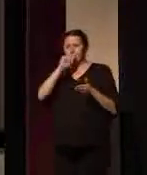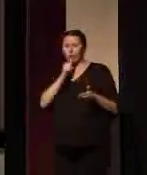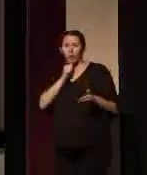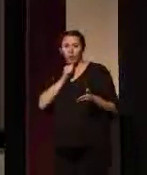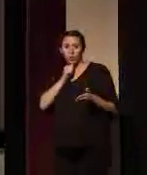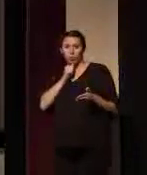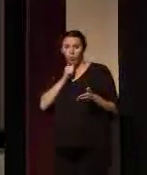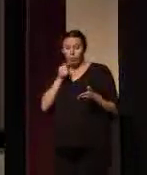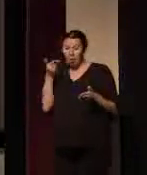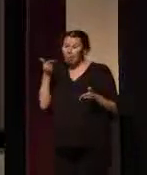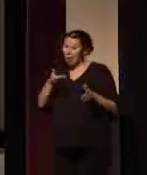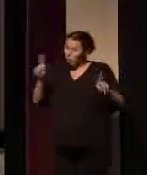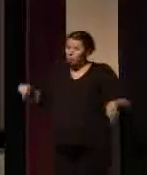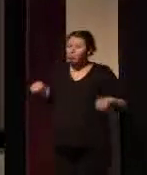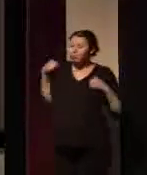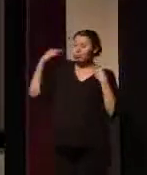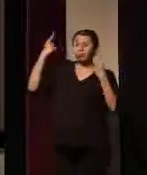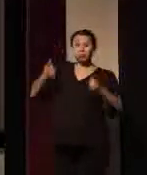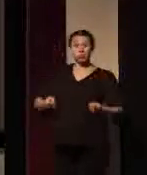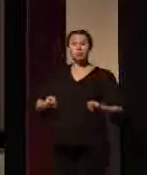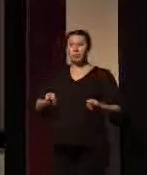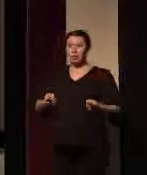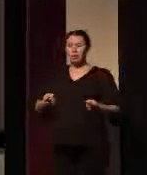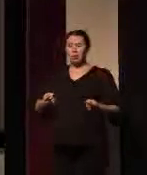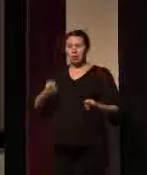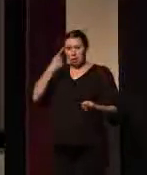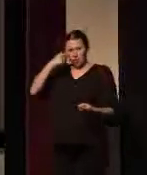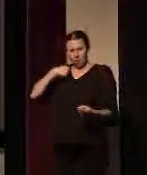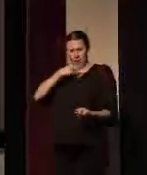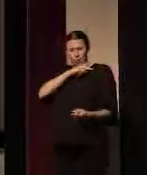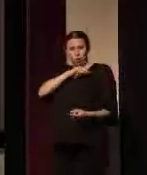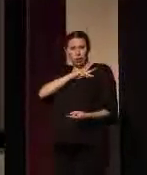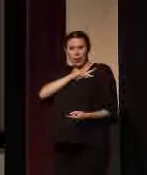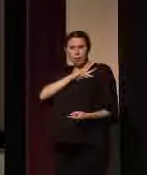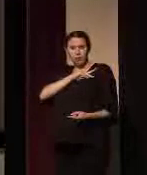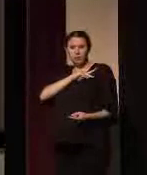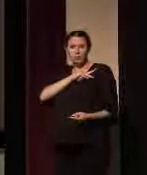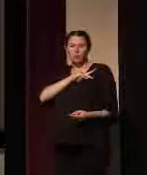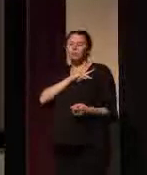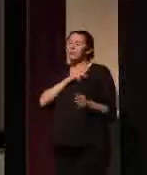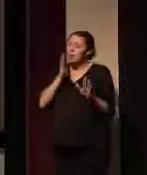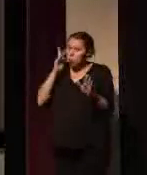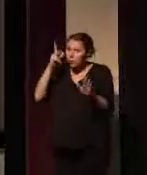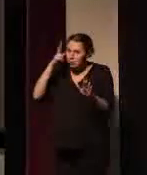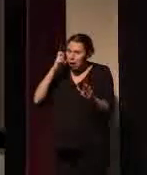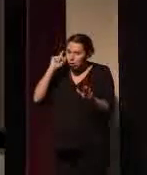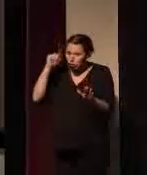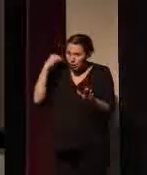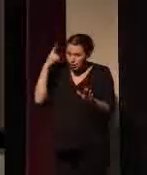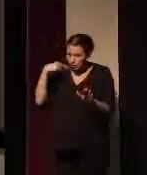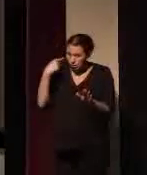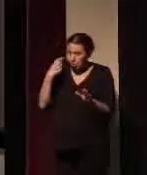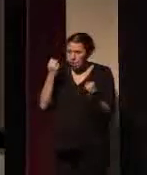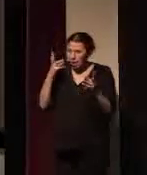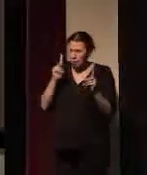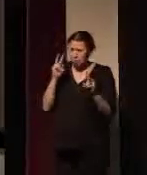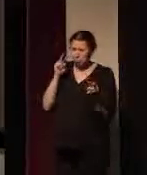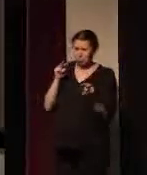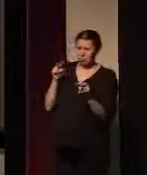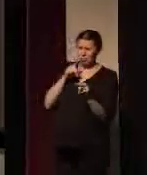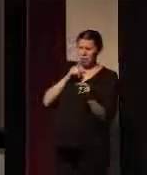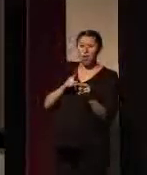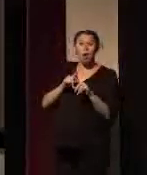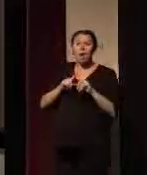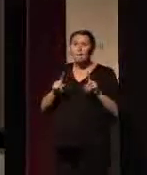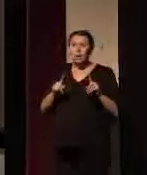there. And to me personally, I don't think it could have happened, and this is gonna sound really crazy to a lot of people, but I don't think it